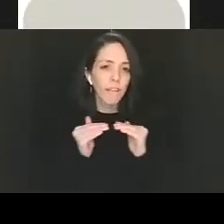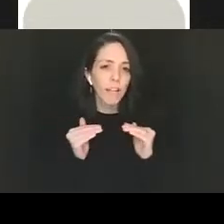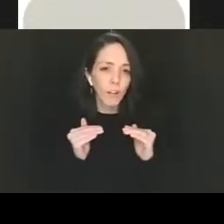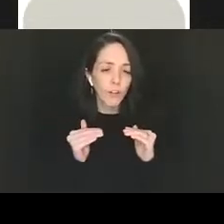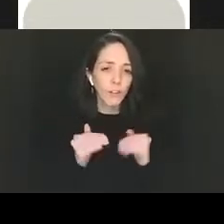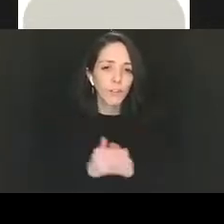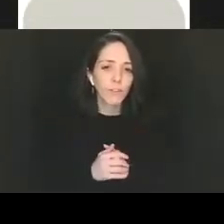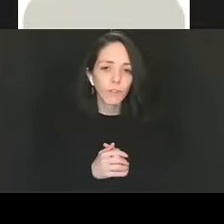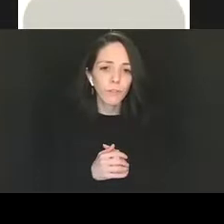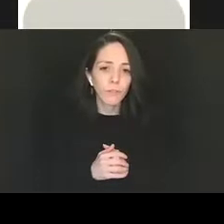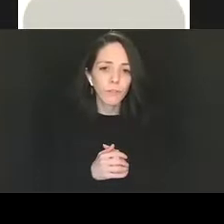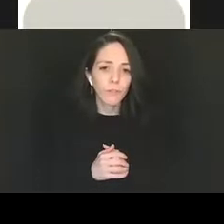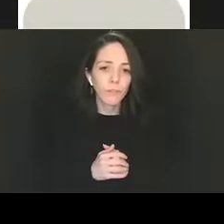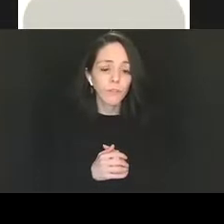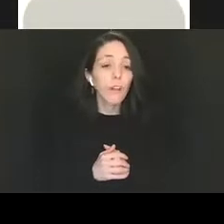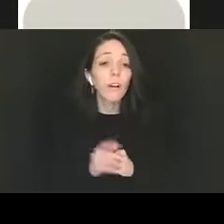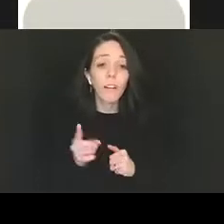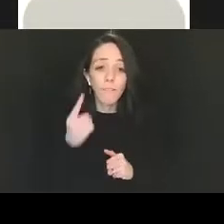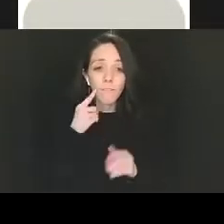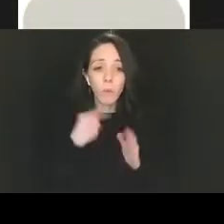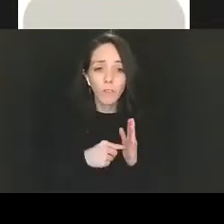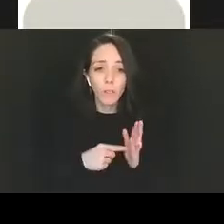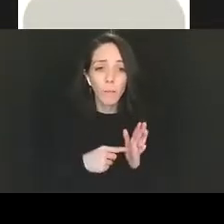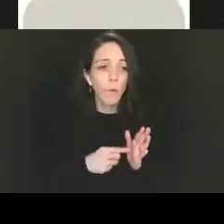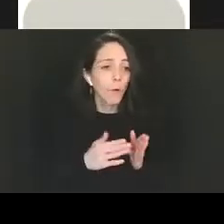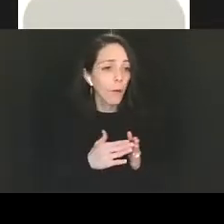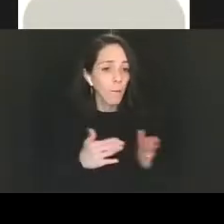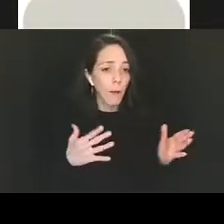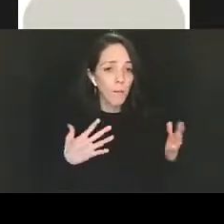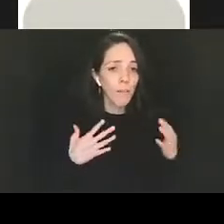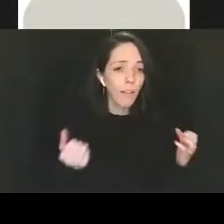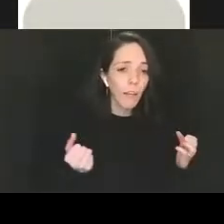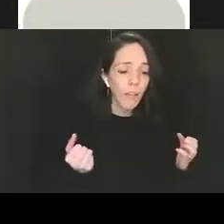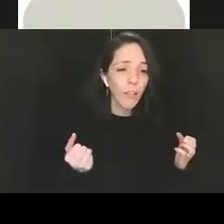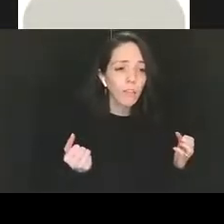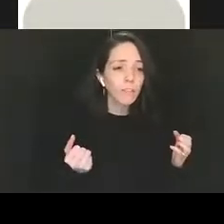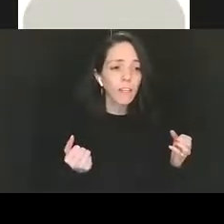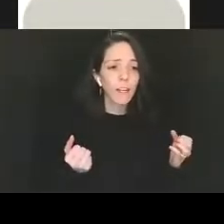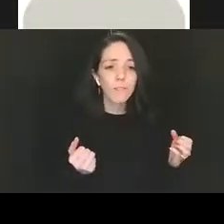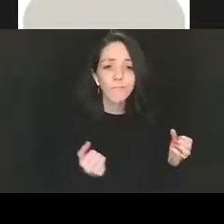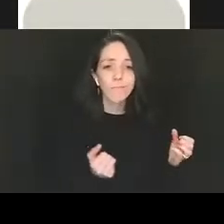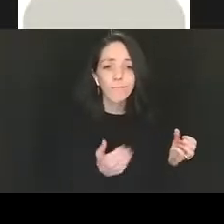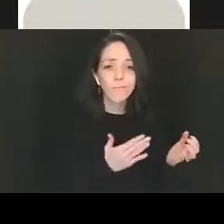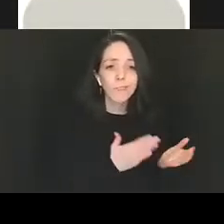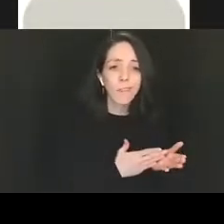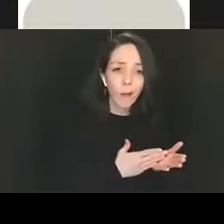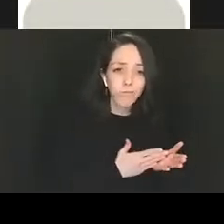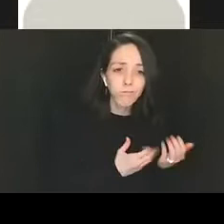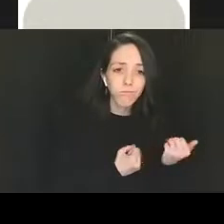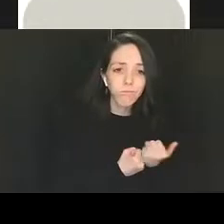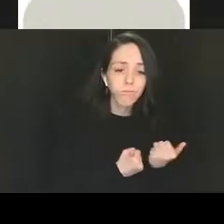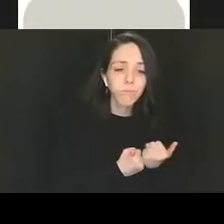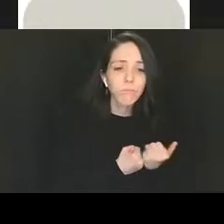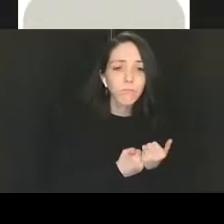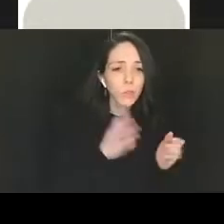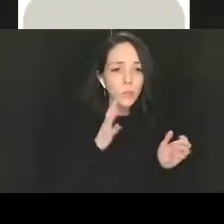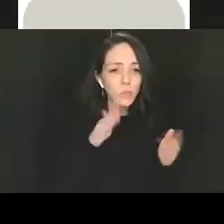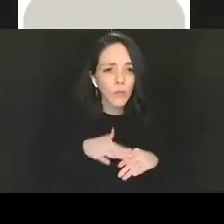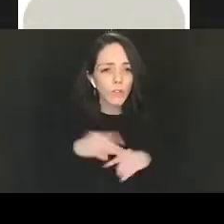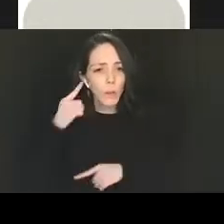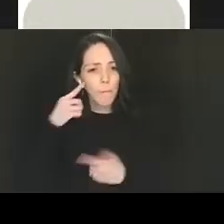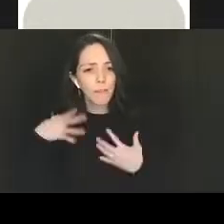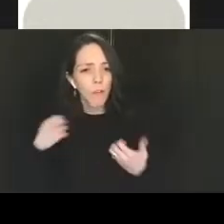need to take out public health to support mental health. I think there's ways to balance those